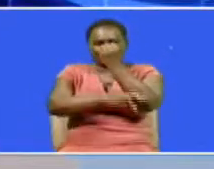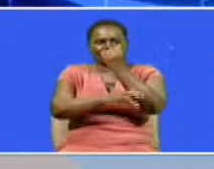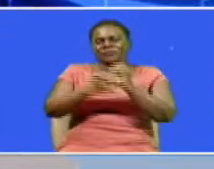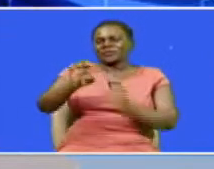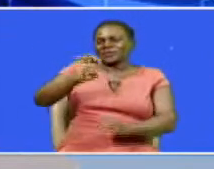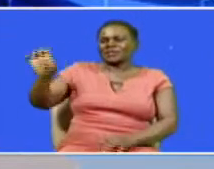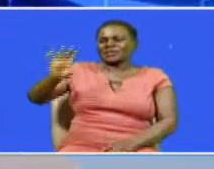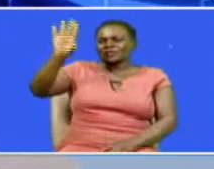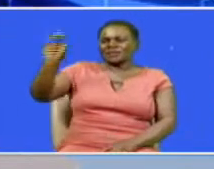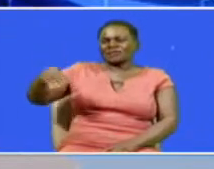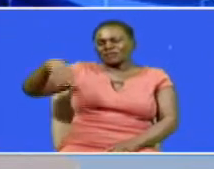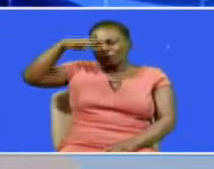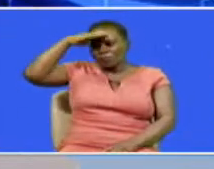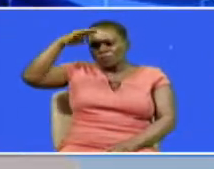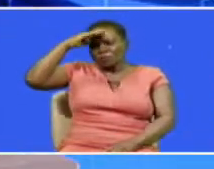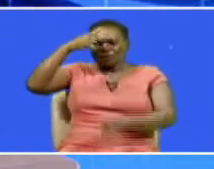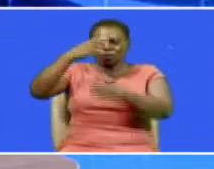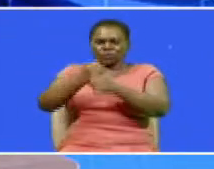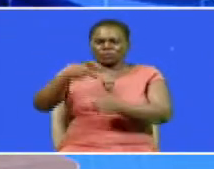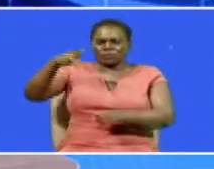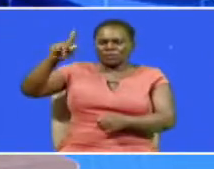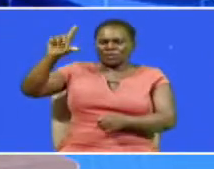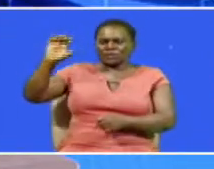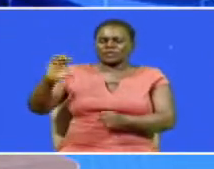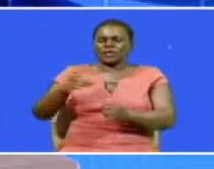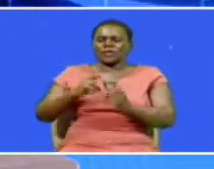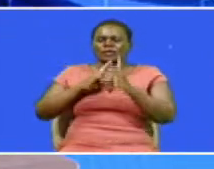countries. East African Breweries PLC has reported